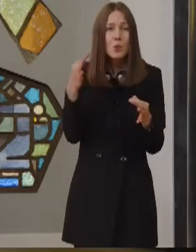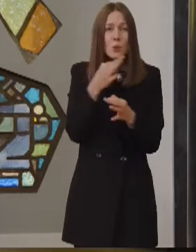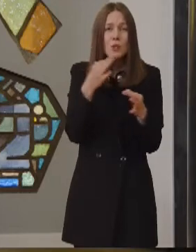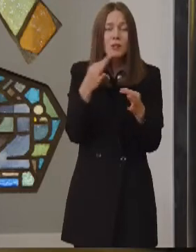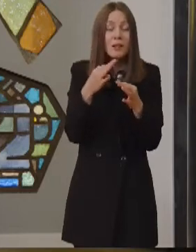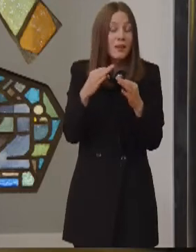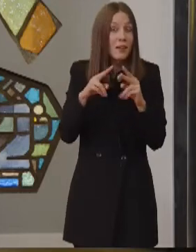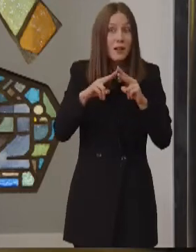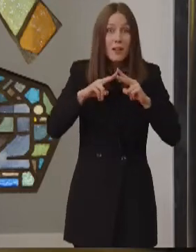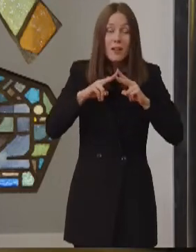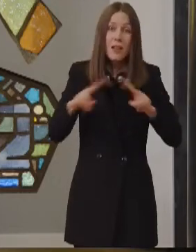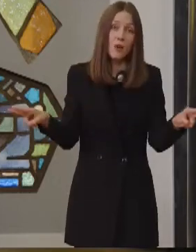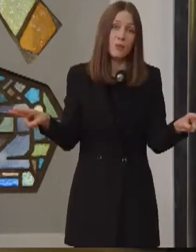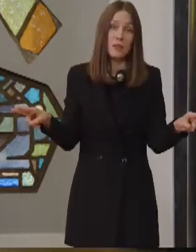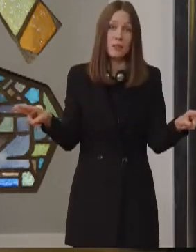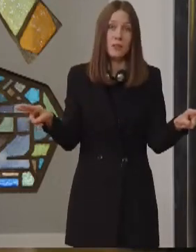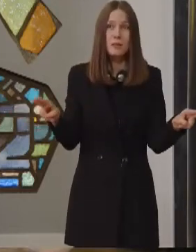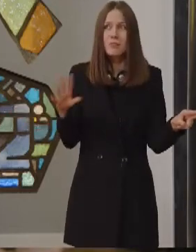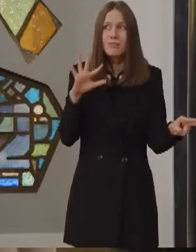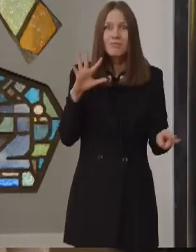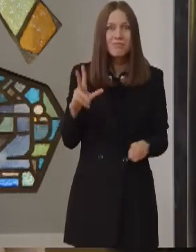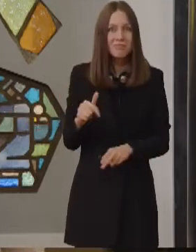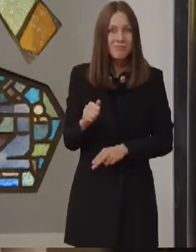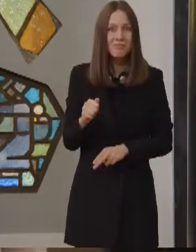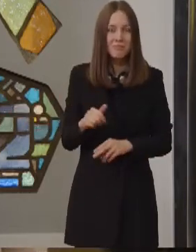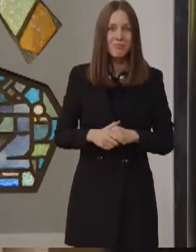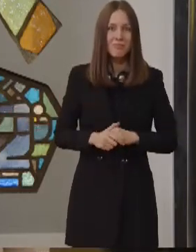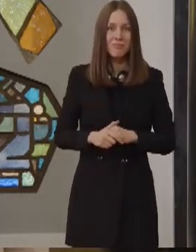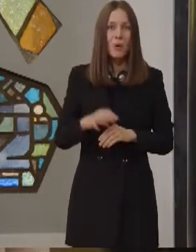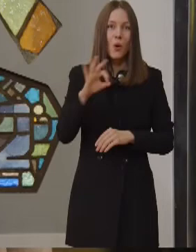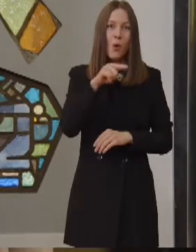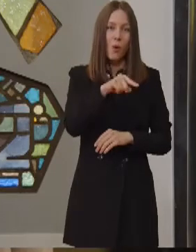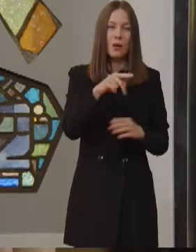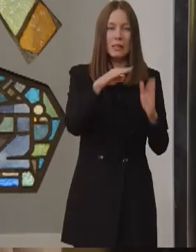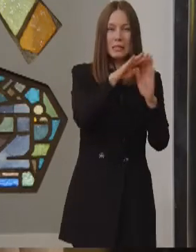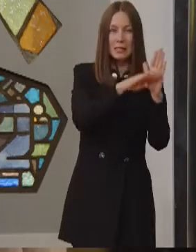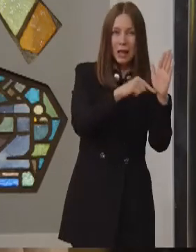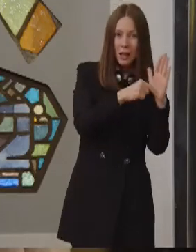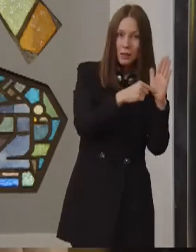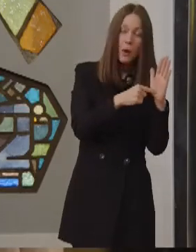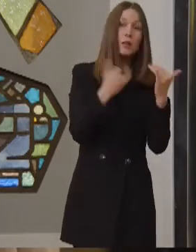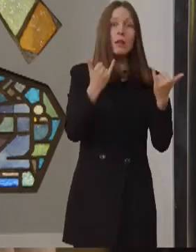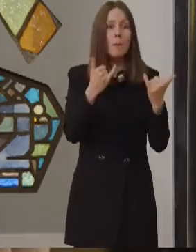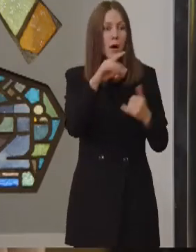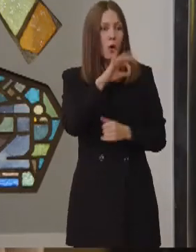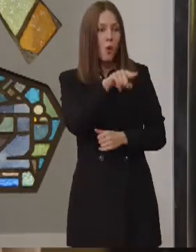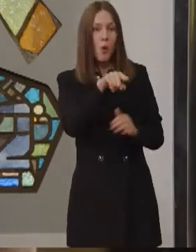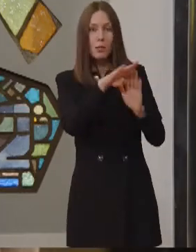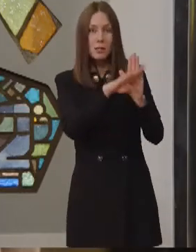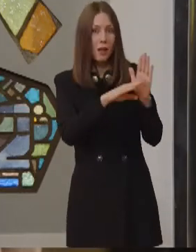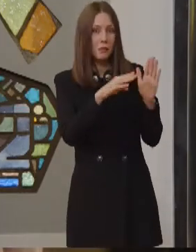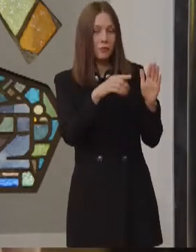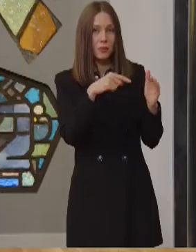funny depicts that the same, absolutely the same discussions with regard to the law